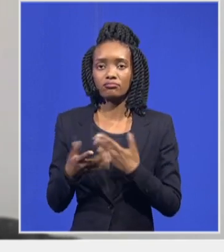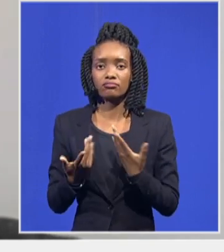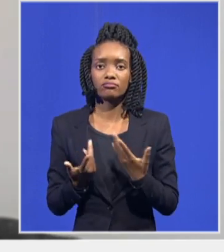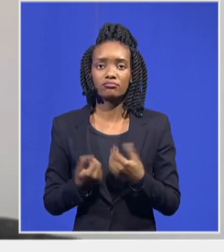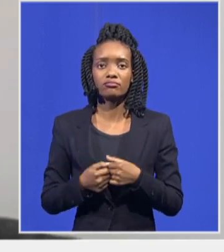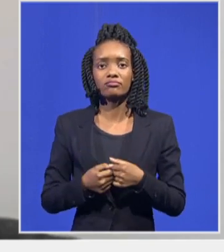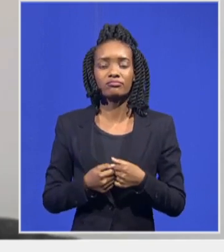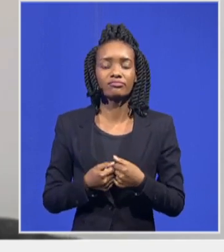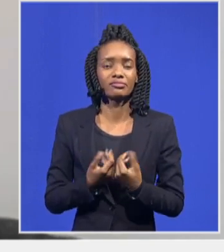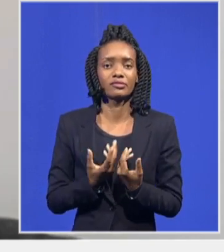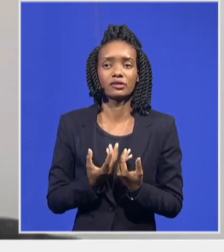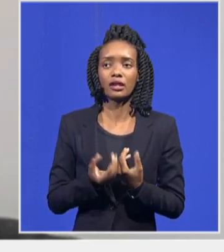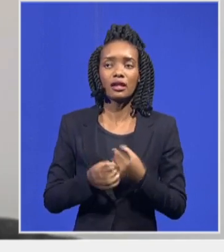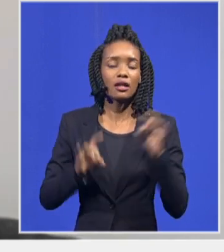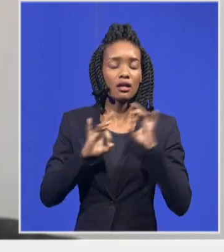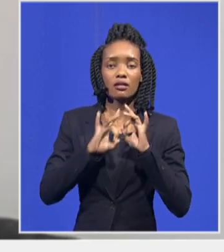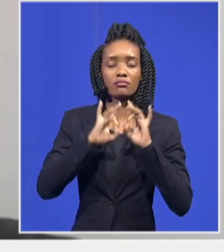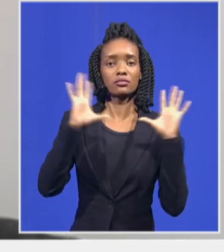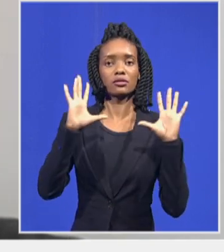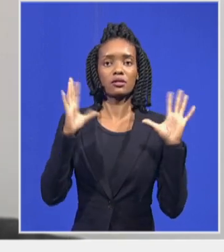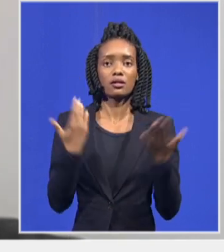of clarity and